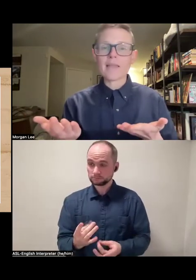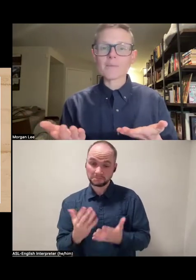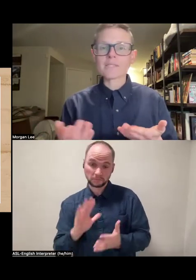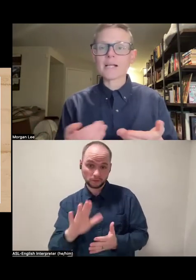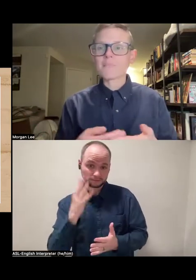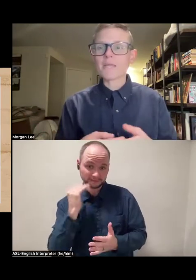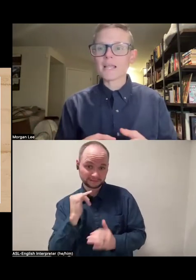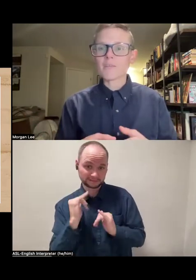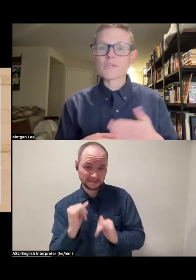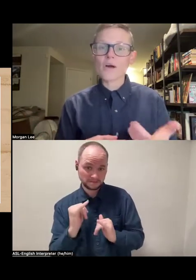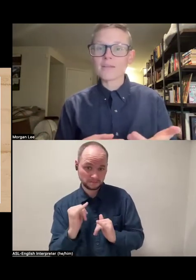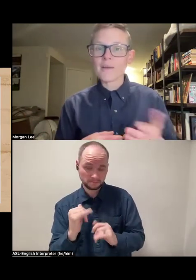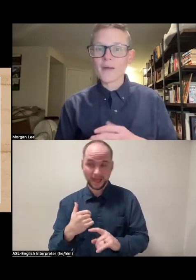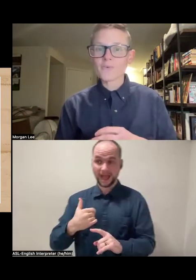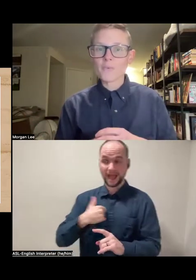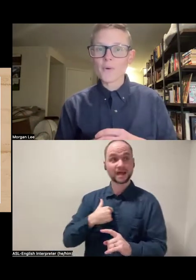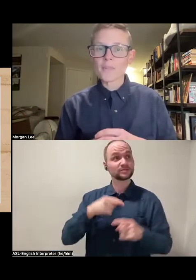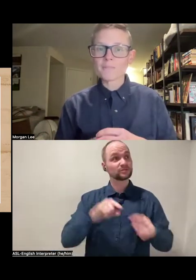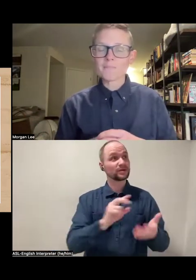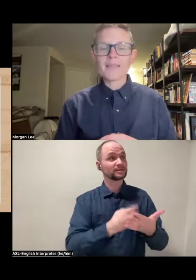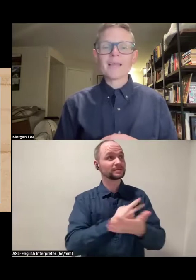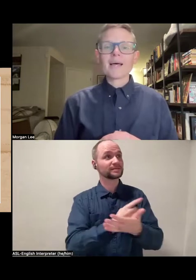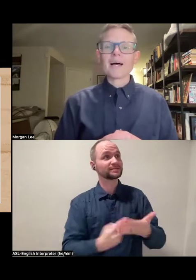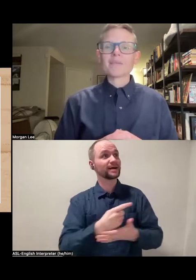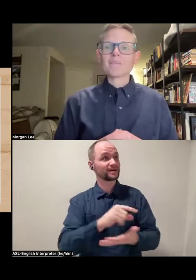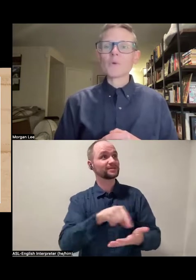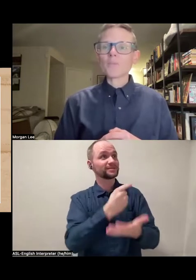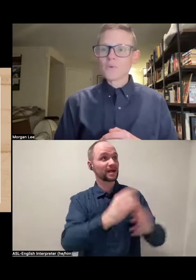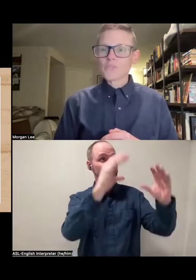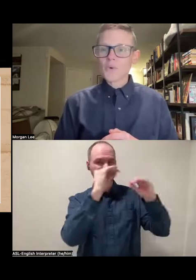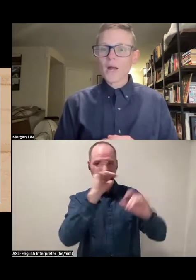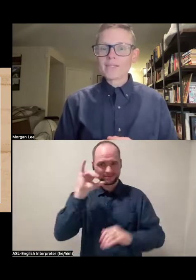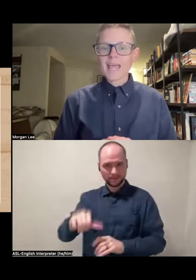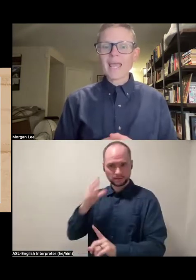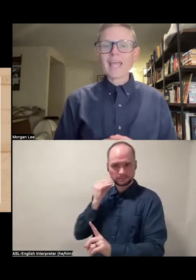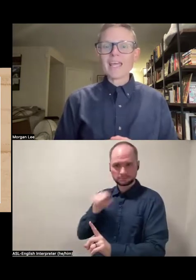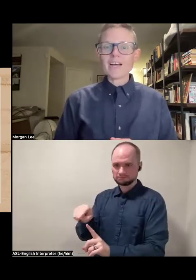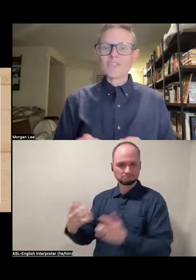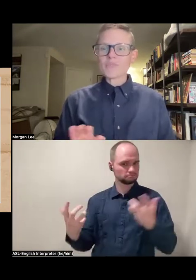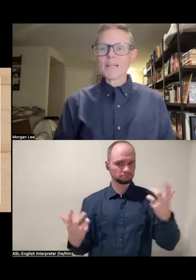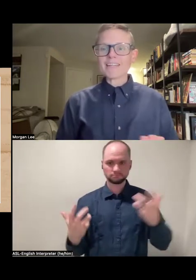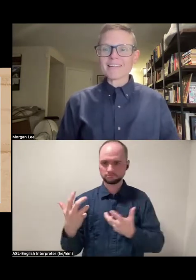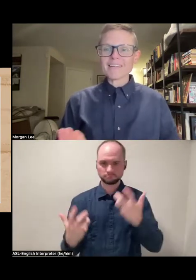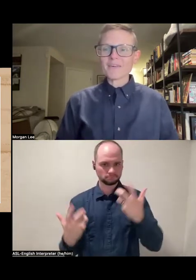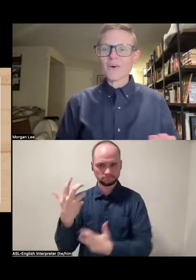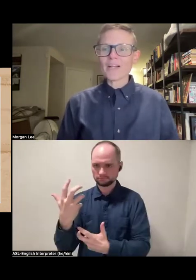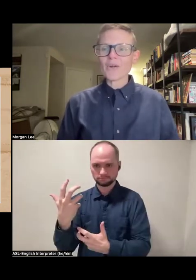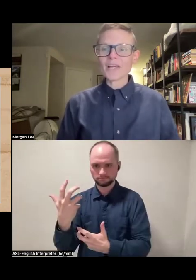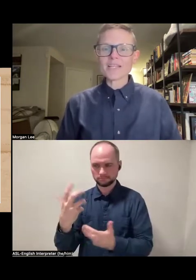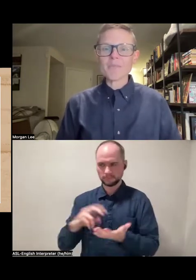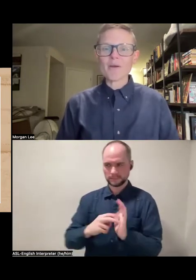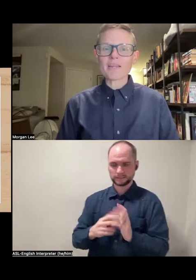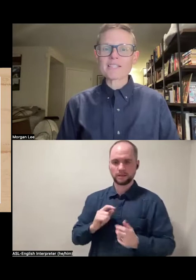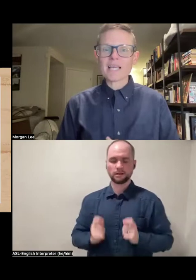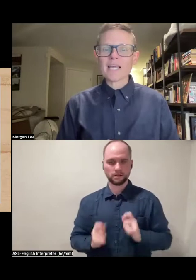you, that was not something that I was taught in my graduate program. So it was quite a adjustment, quite a